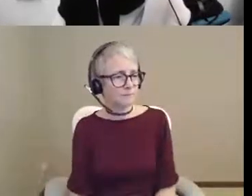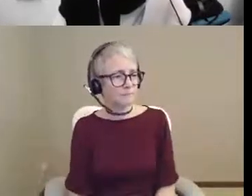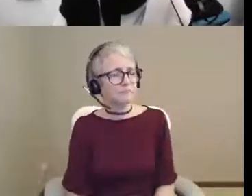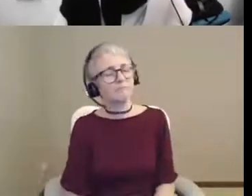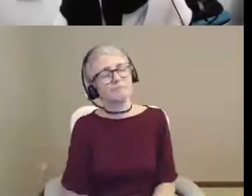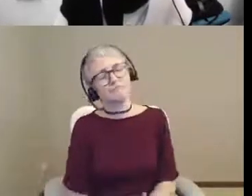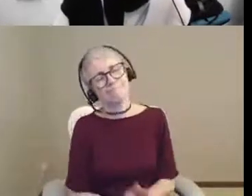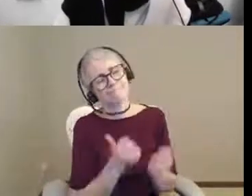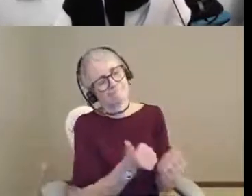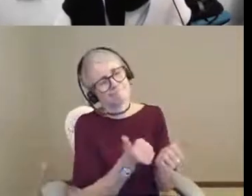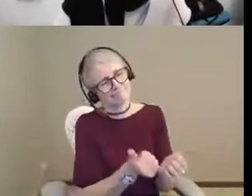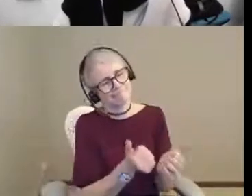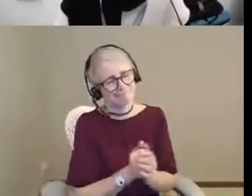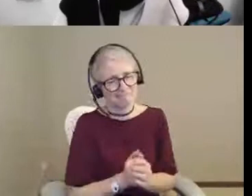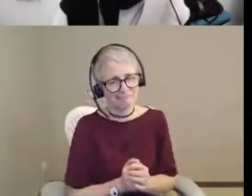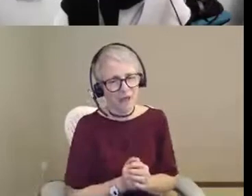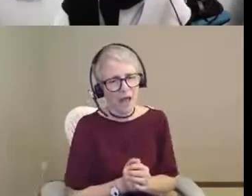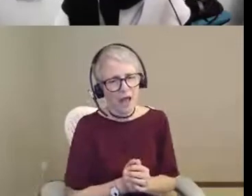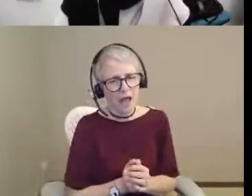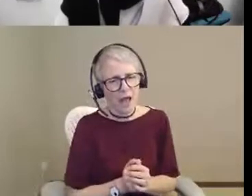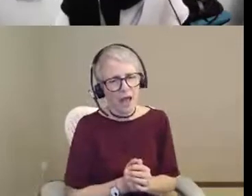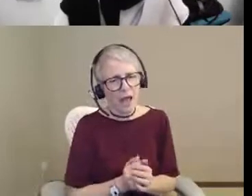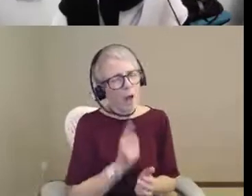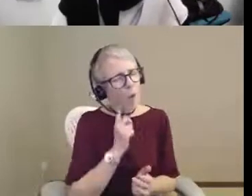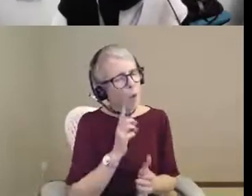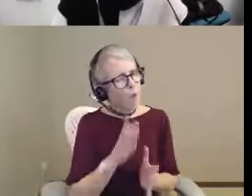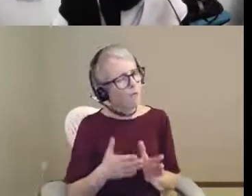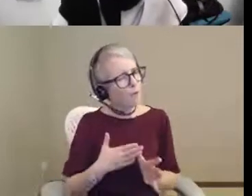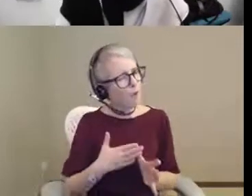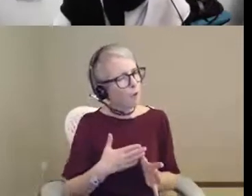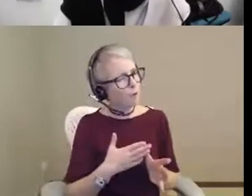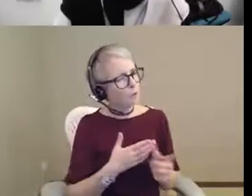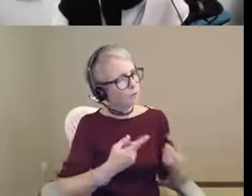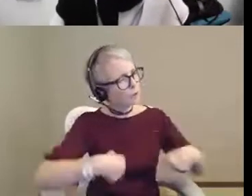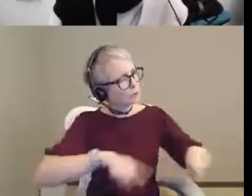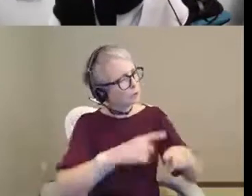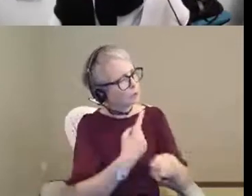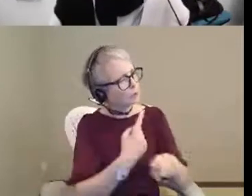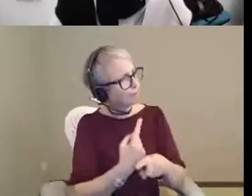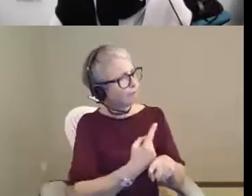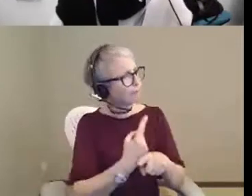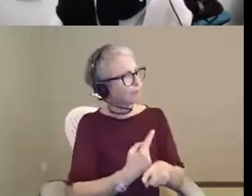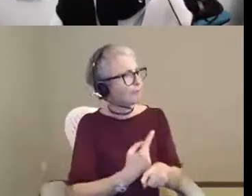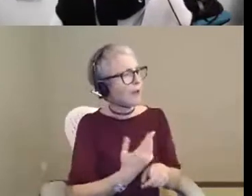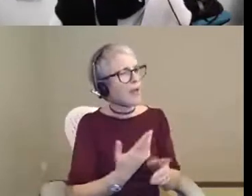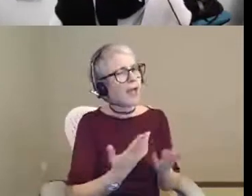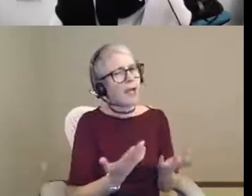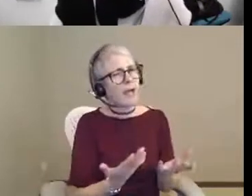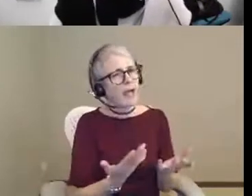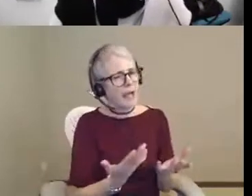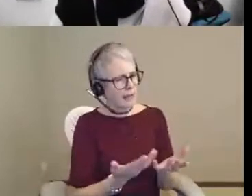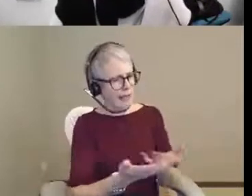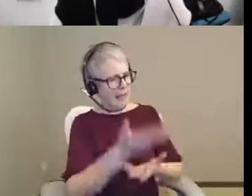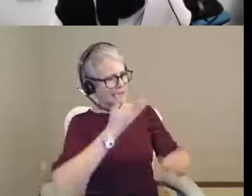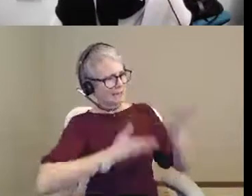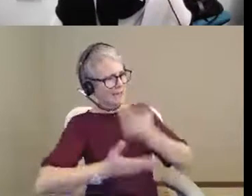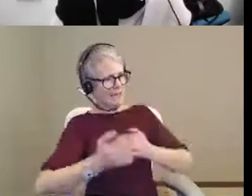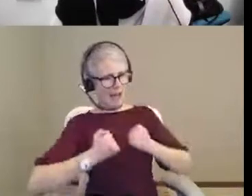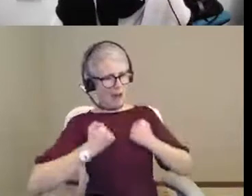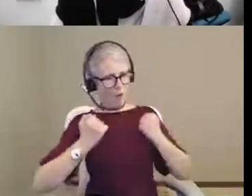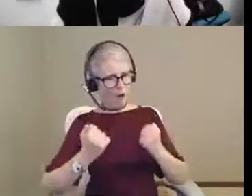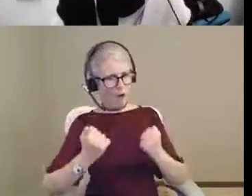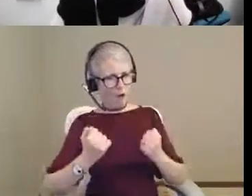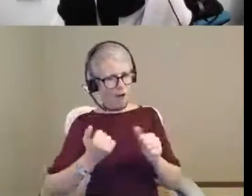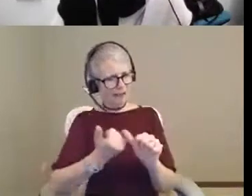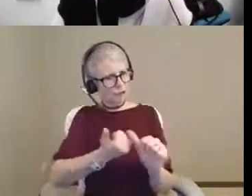Wonderful. So I thought maybe the first thing that we could talk about today was maybe an introduction to our industry, because I think one of